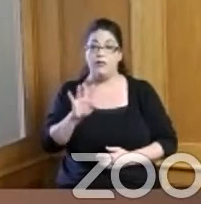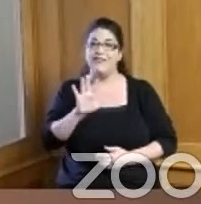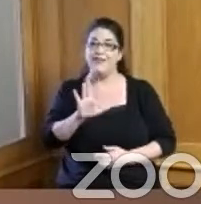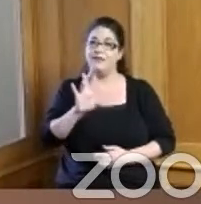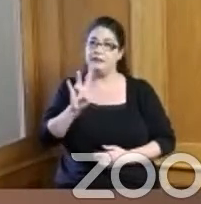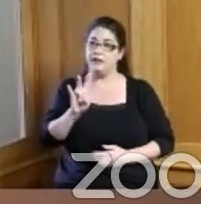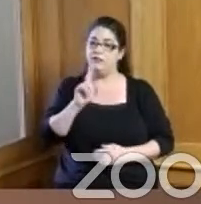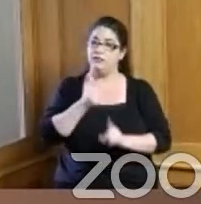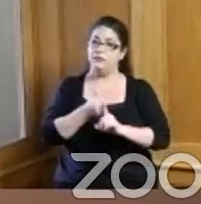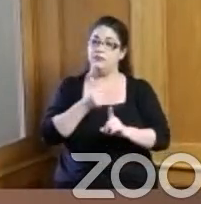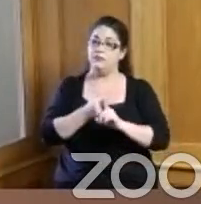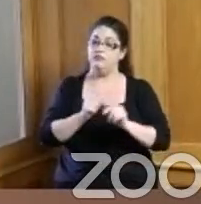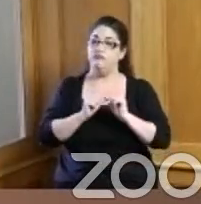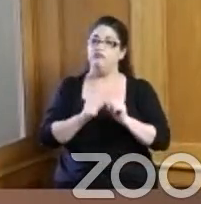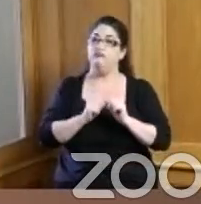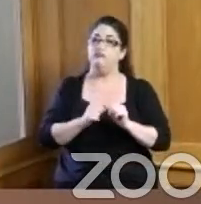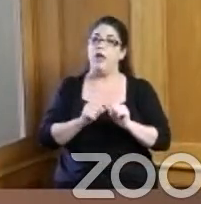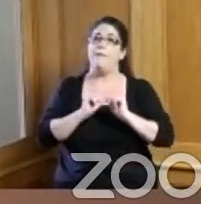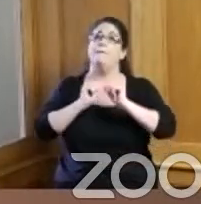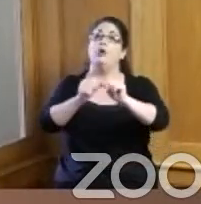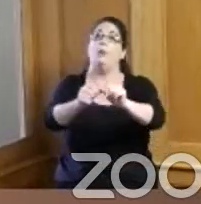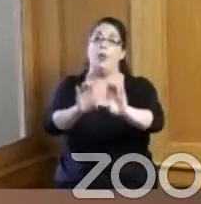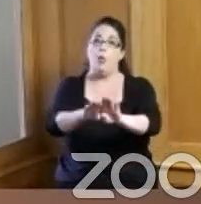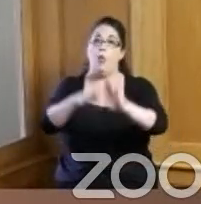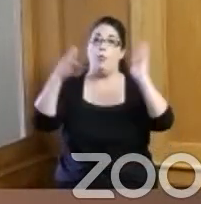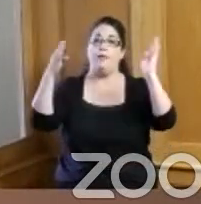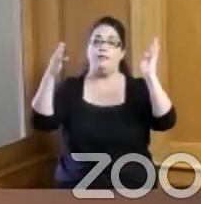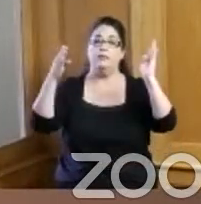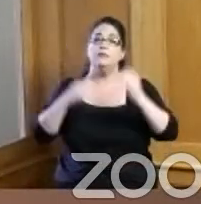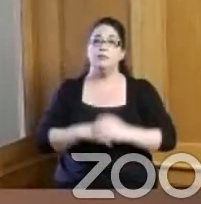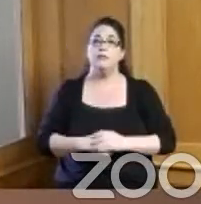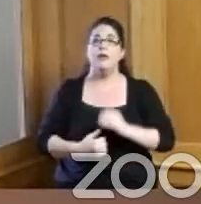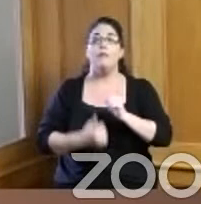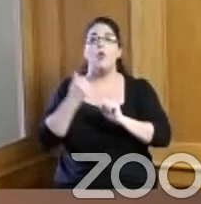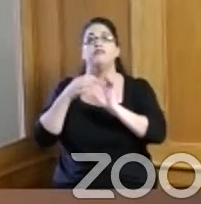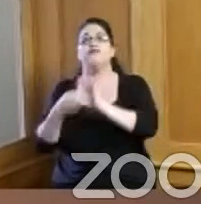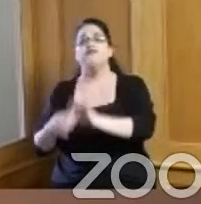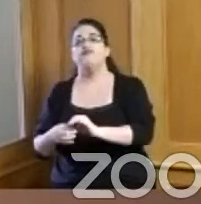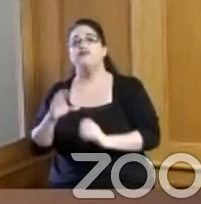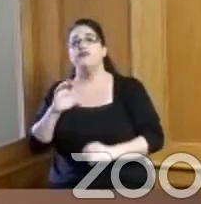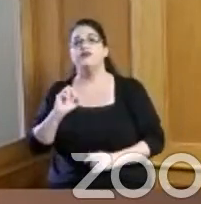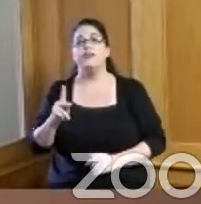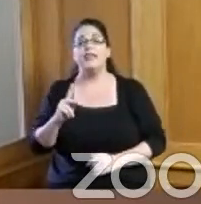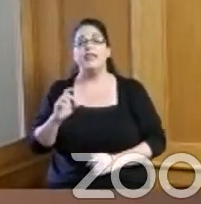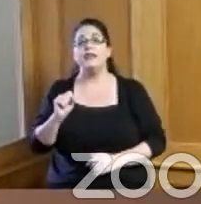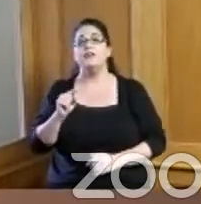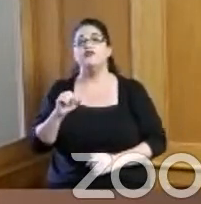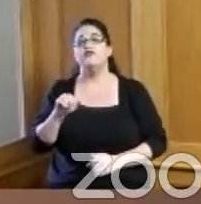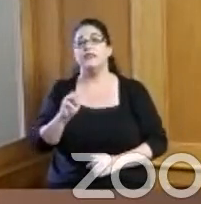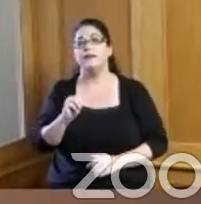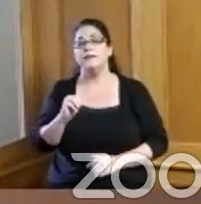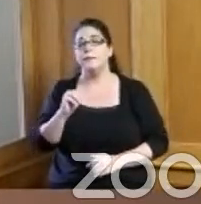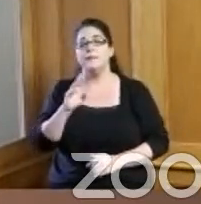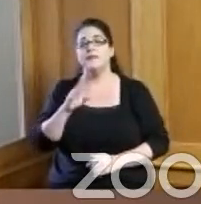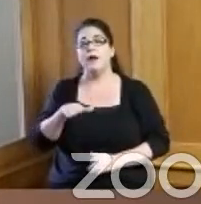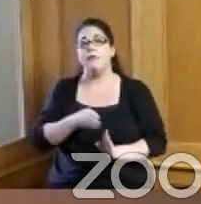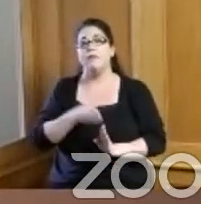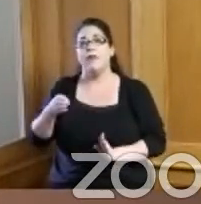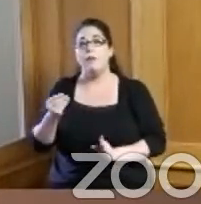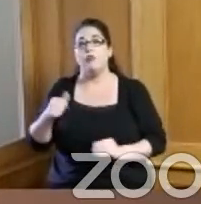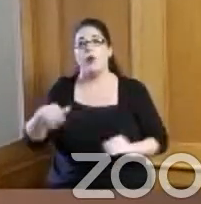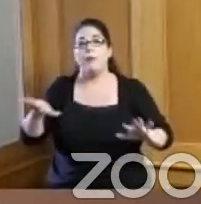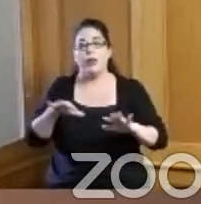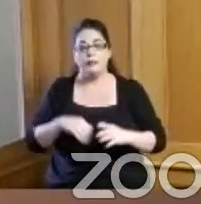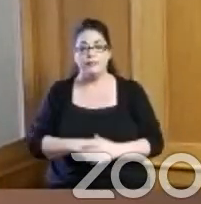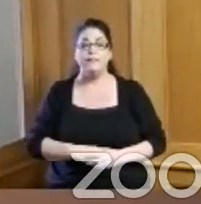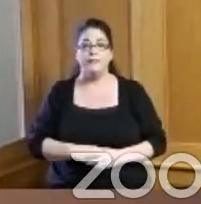are maintained as permanent open space, most of them related to the creeks and streams that bisect the property. There are trails being proposed